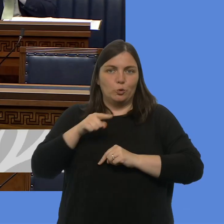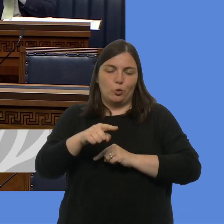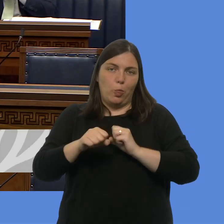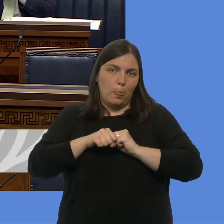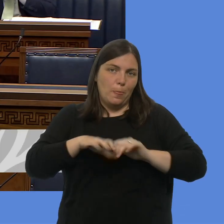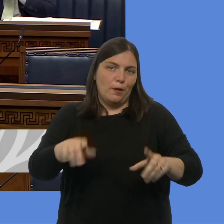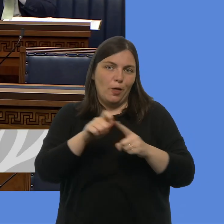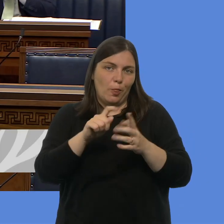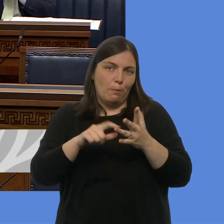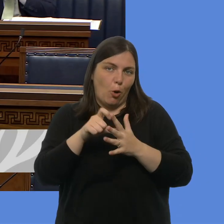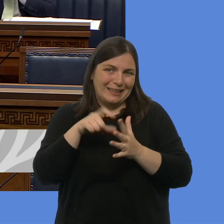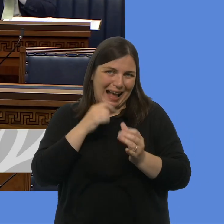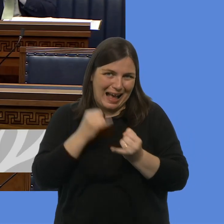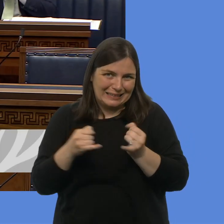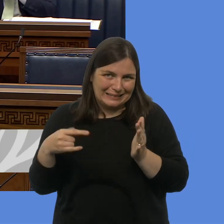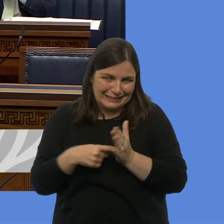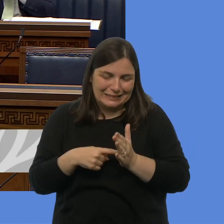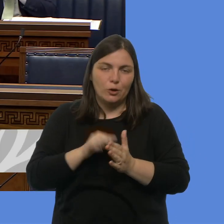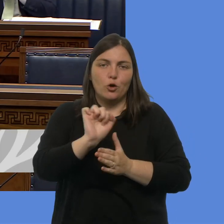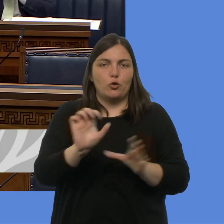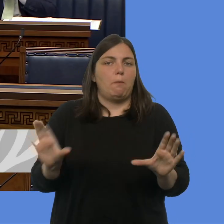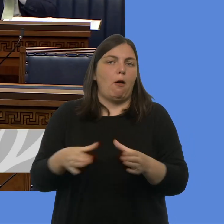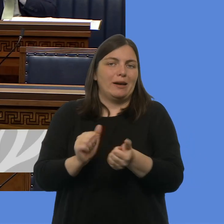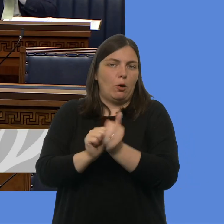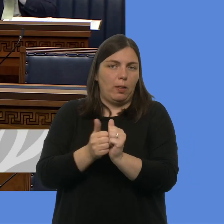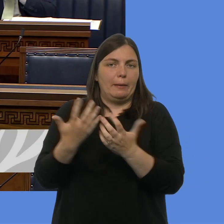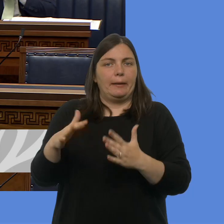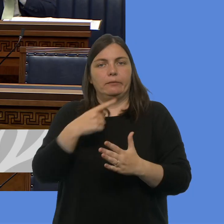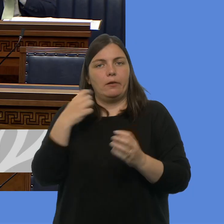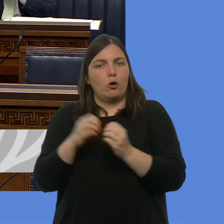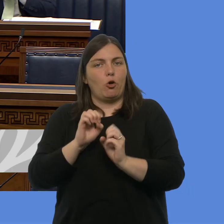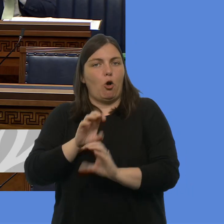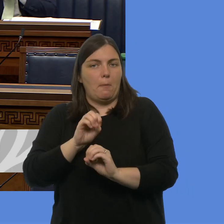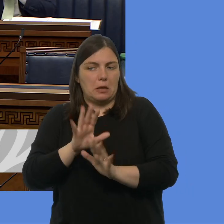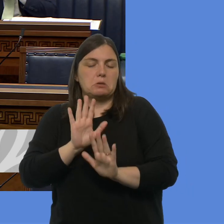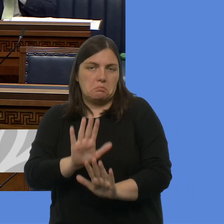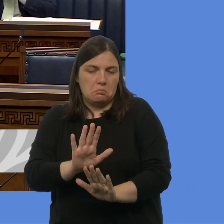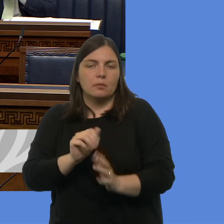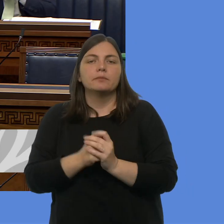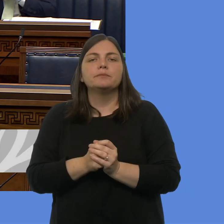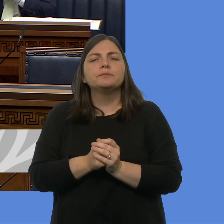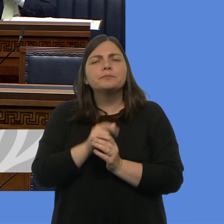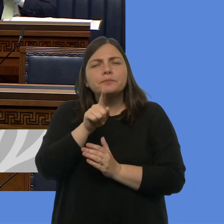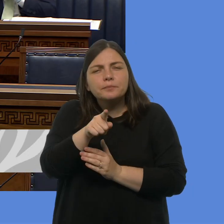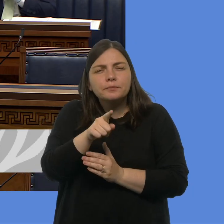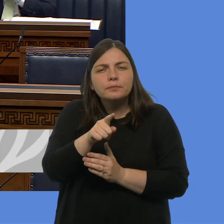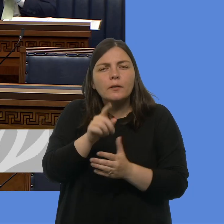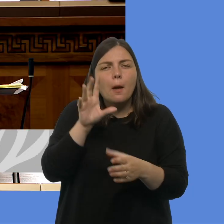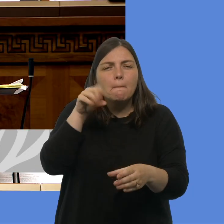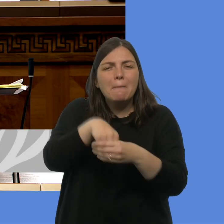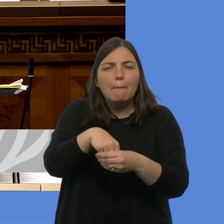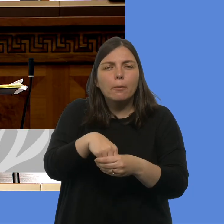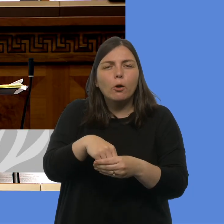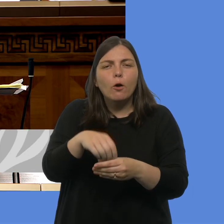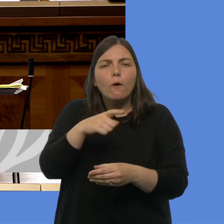that that was her comments, not on behalf of the party. However, in response to your other member for West Belfast, I think it is. You talked about Northern